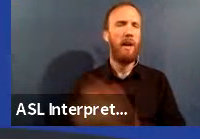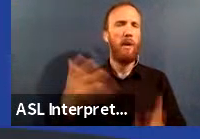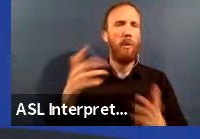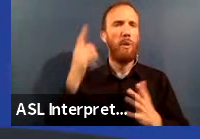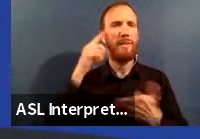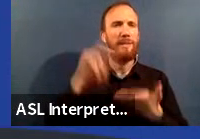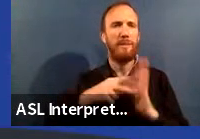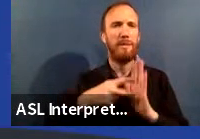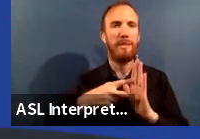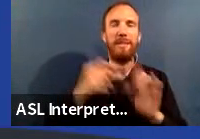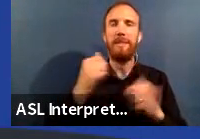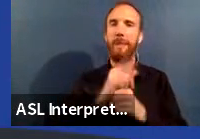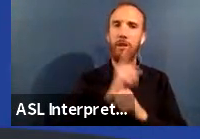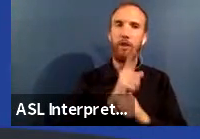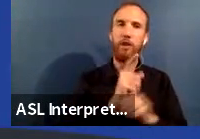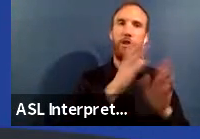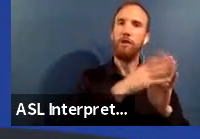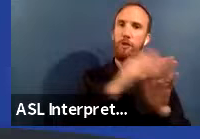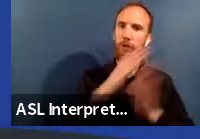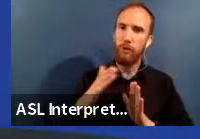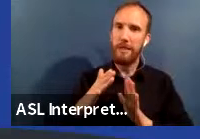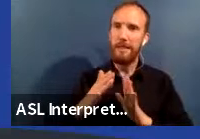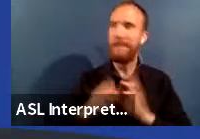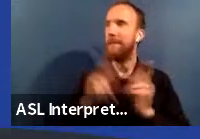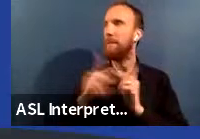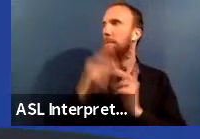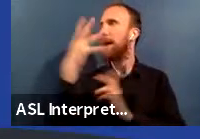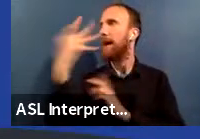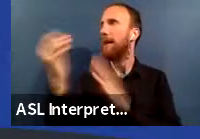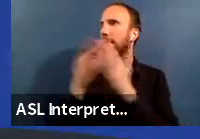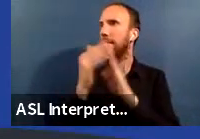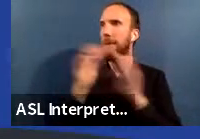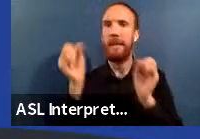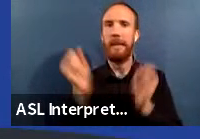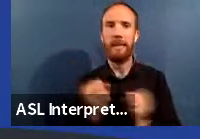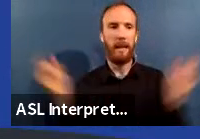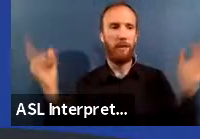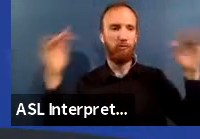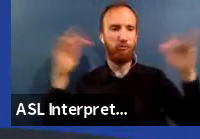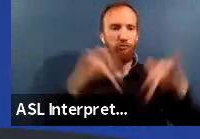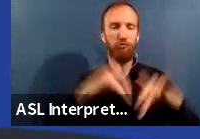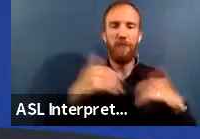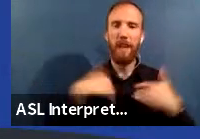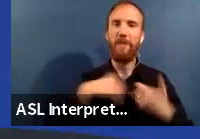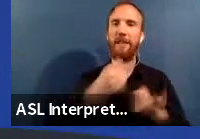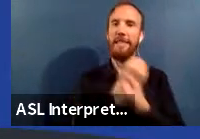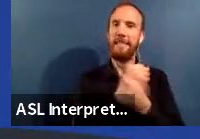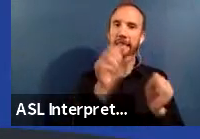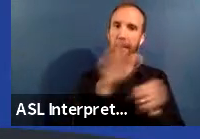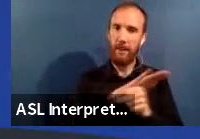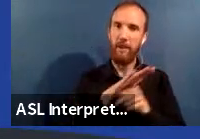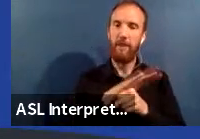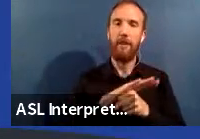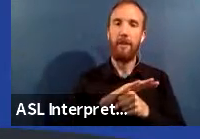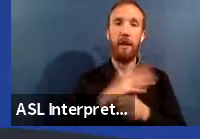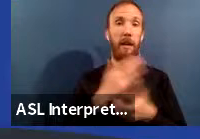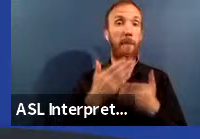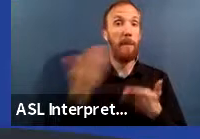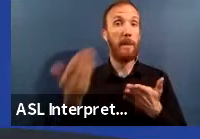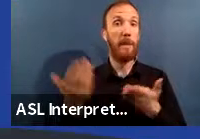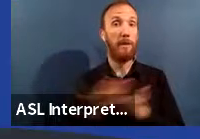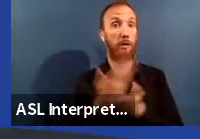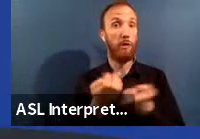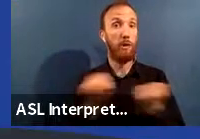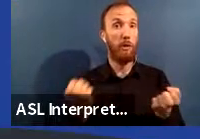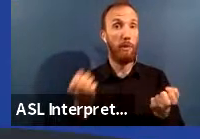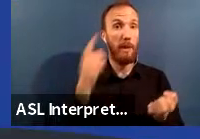and community users have a safe play area. These improvements can include new equipment for playgrounds for